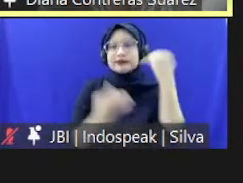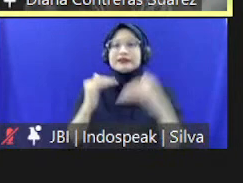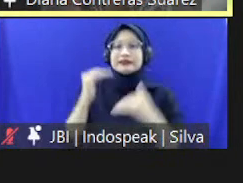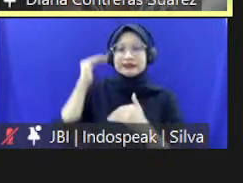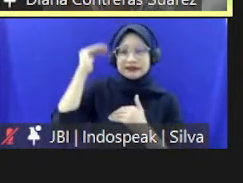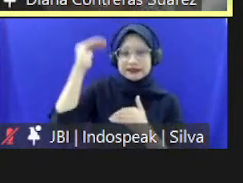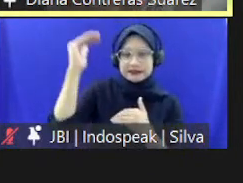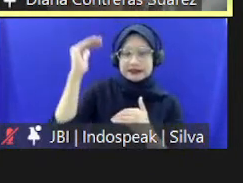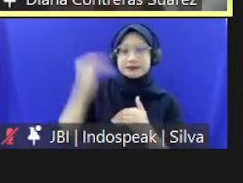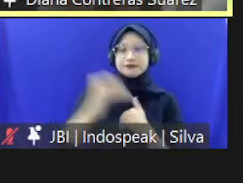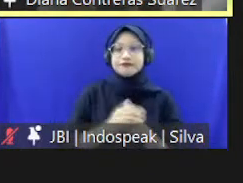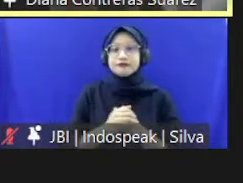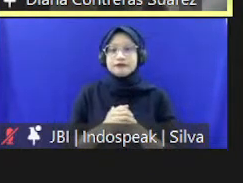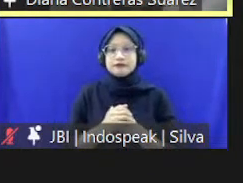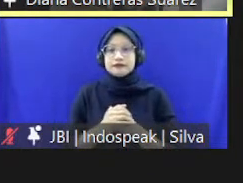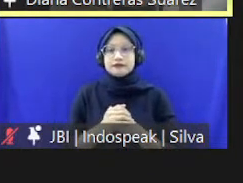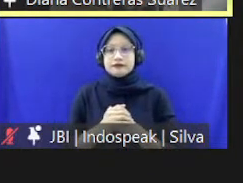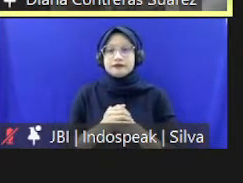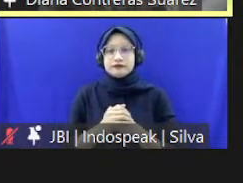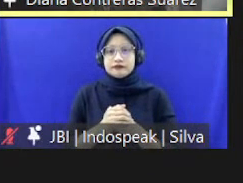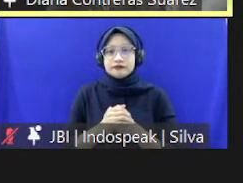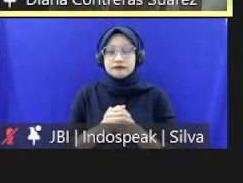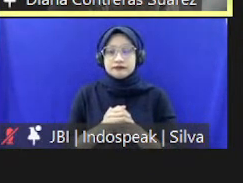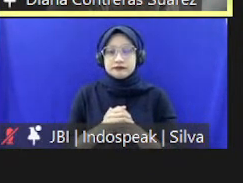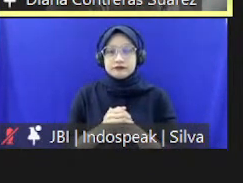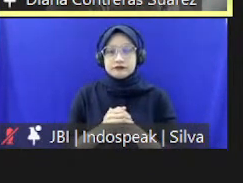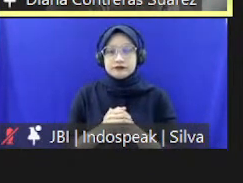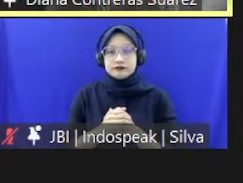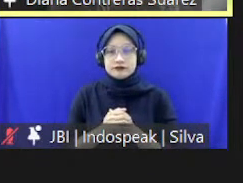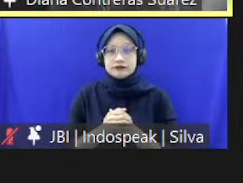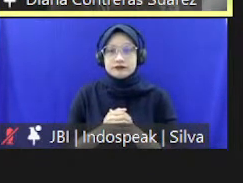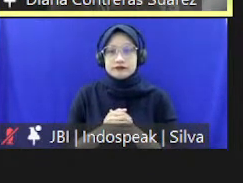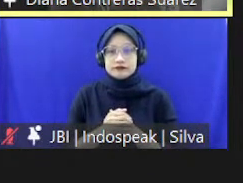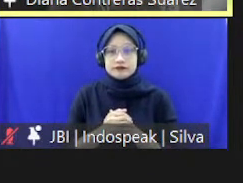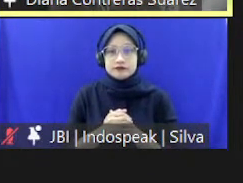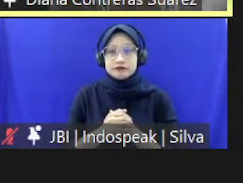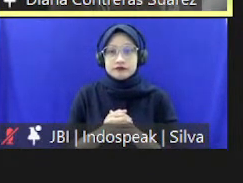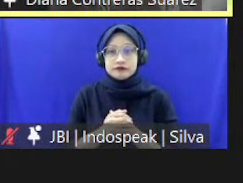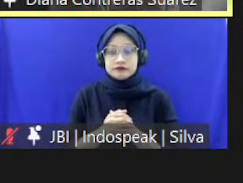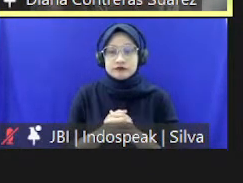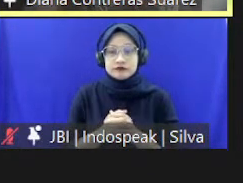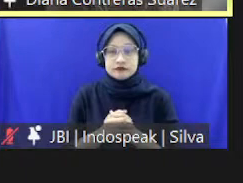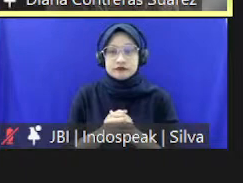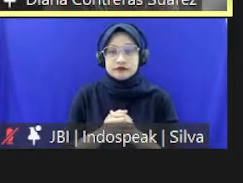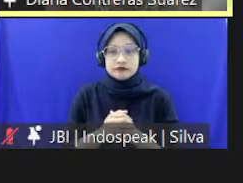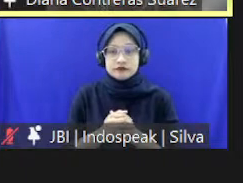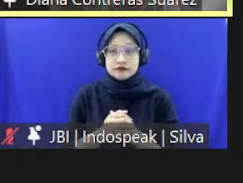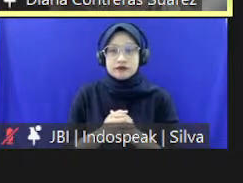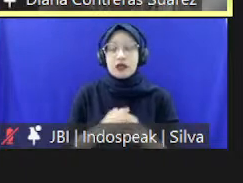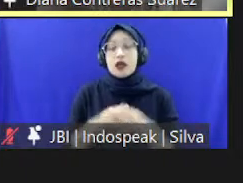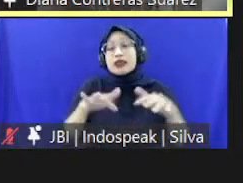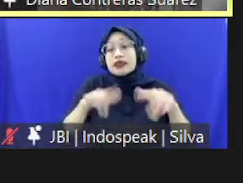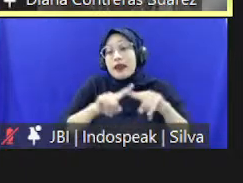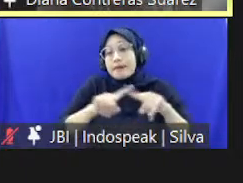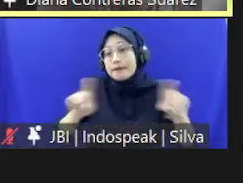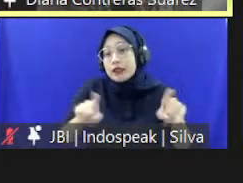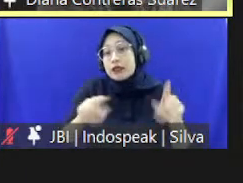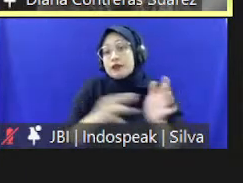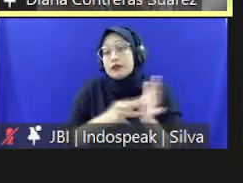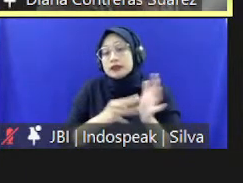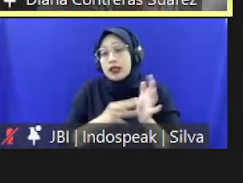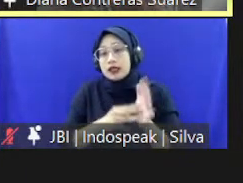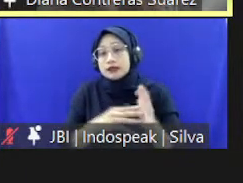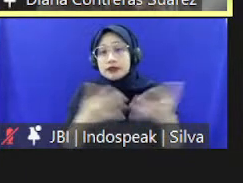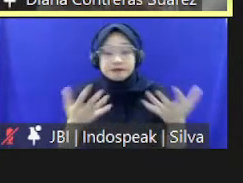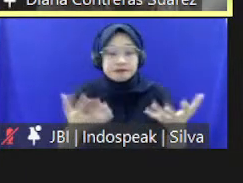that means we don't know if it's because people are poor, then they are more likely to develop a disability, or the other way around, which is they